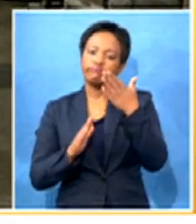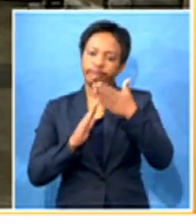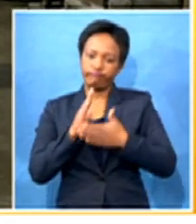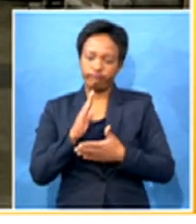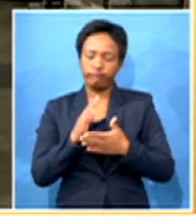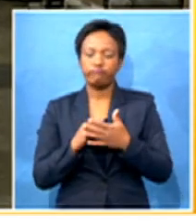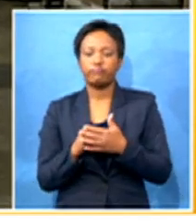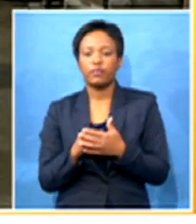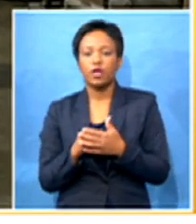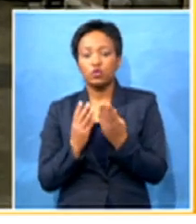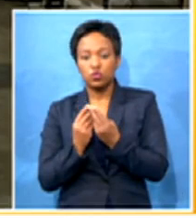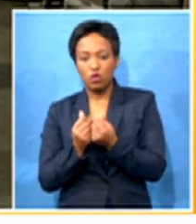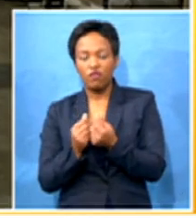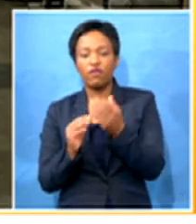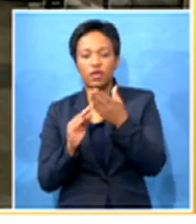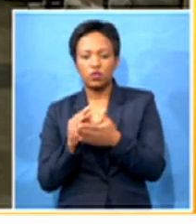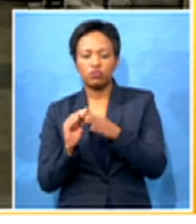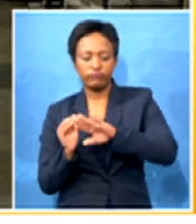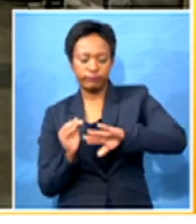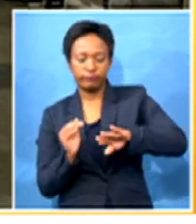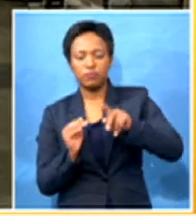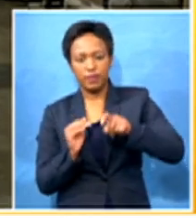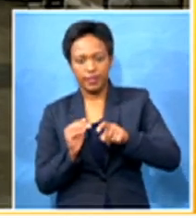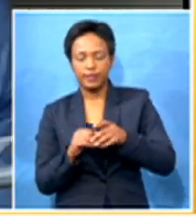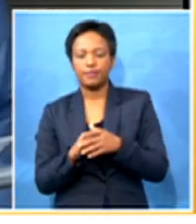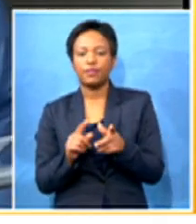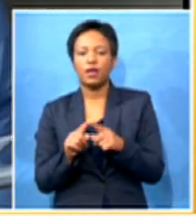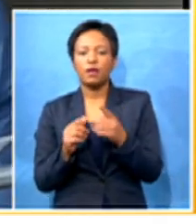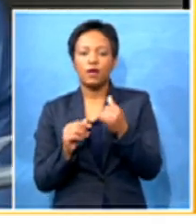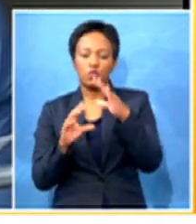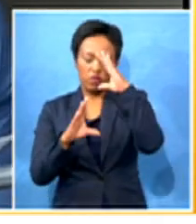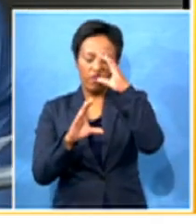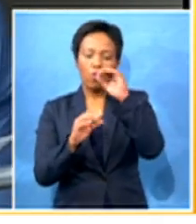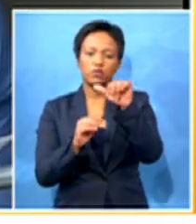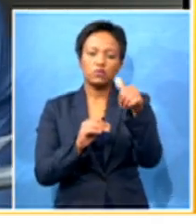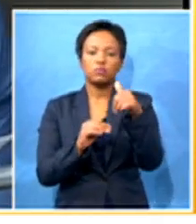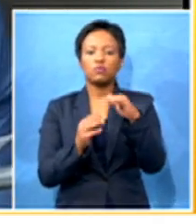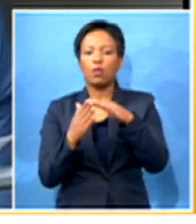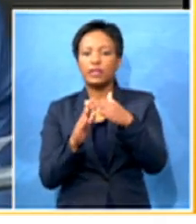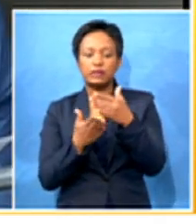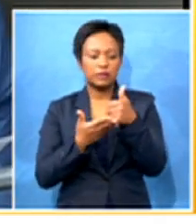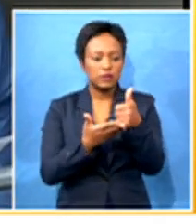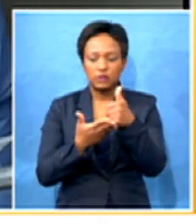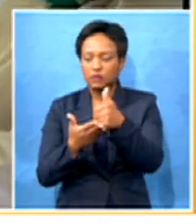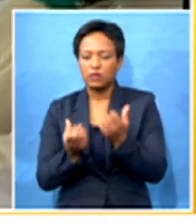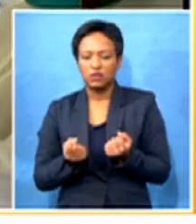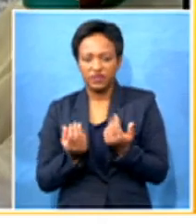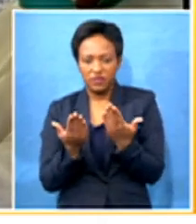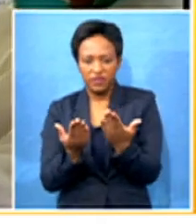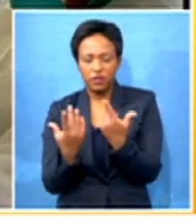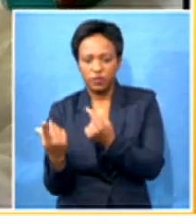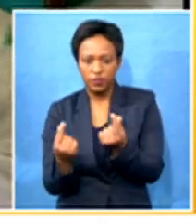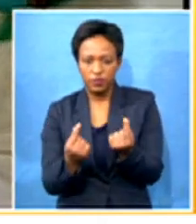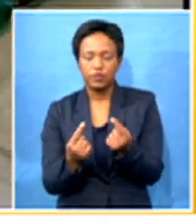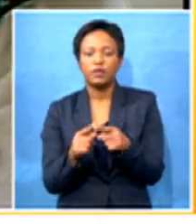And we need to put this matter behind and focus on service delivery. The team, we